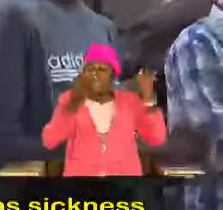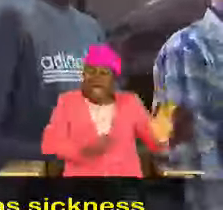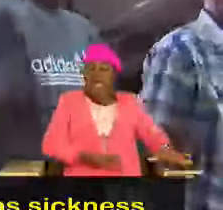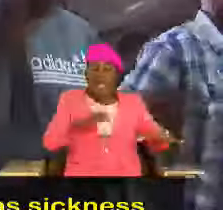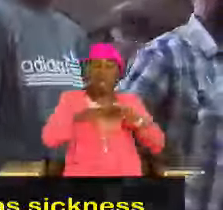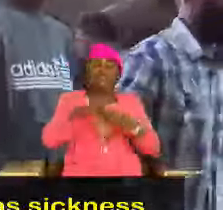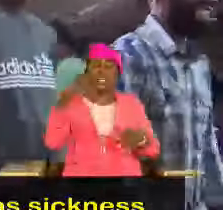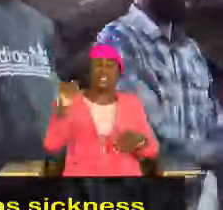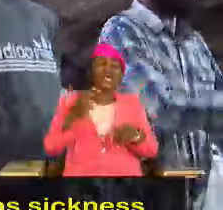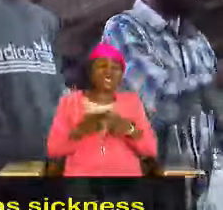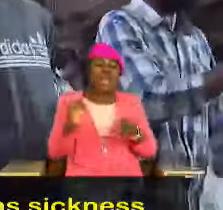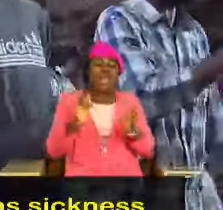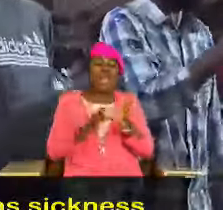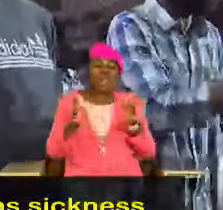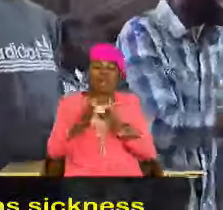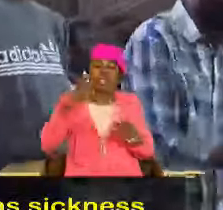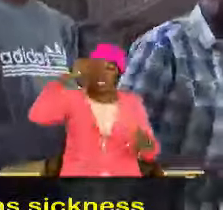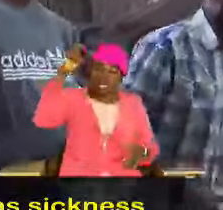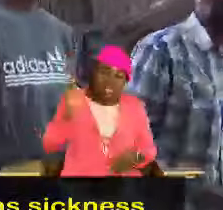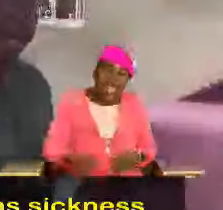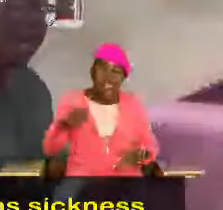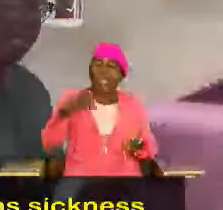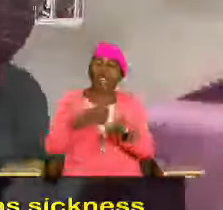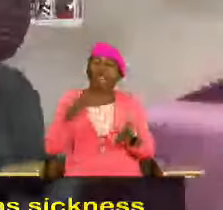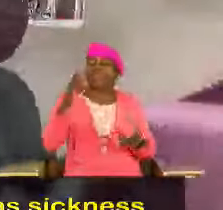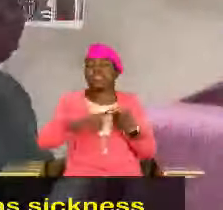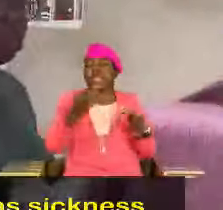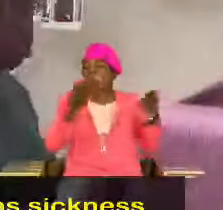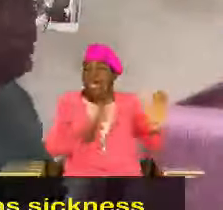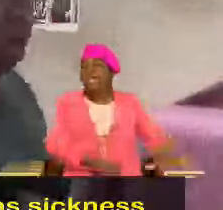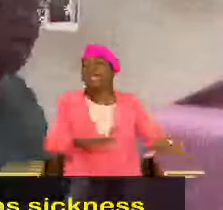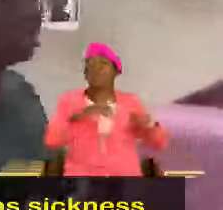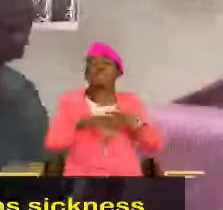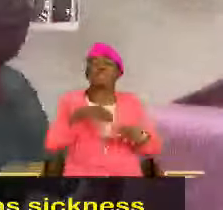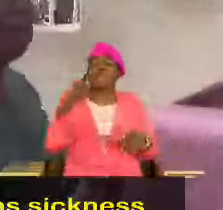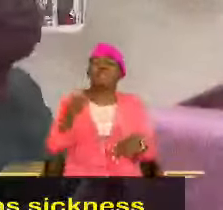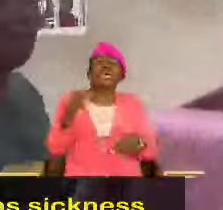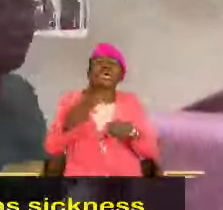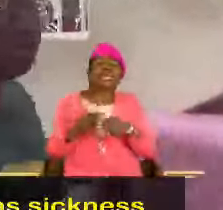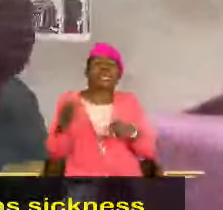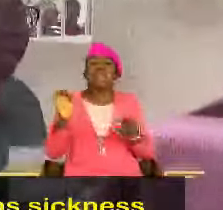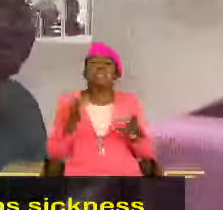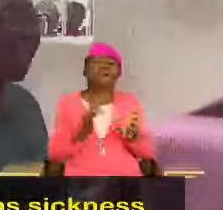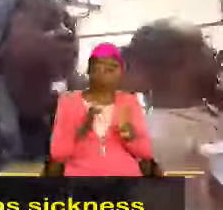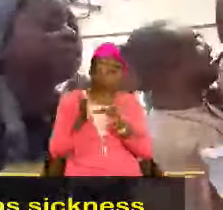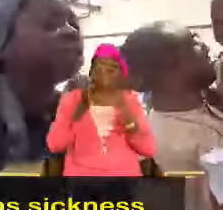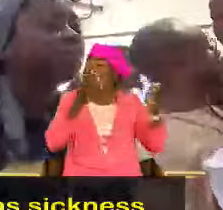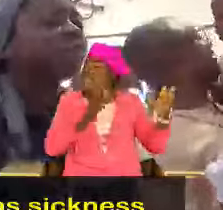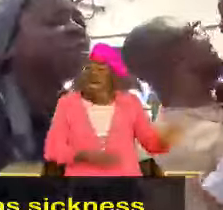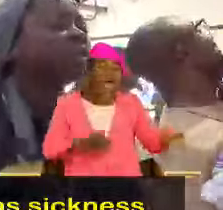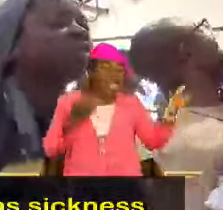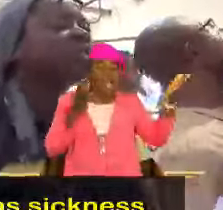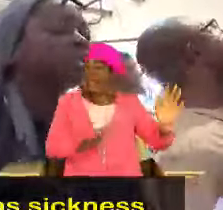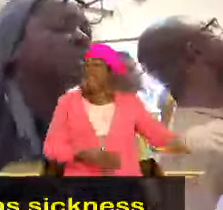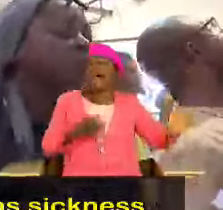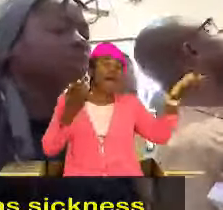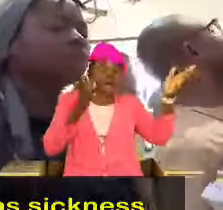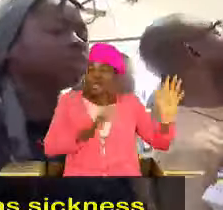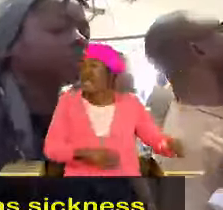of Jesus command it to die in the name of Jesus die die die die